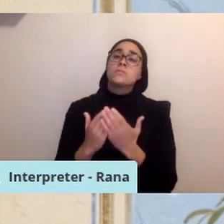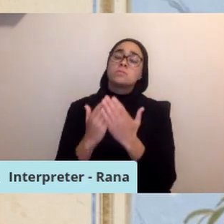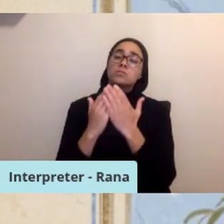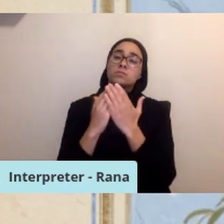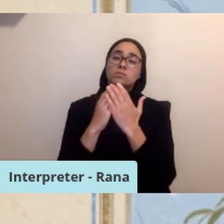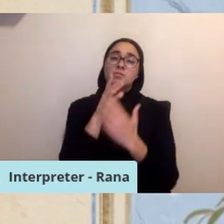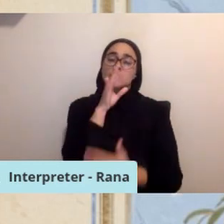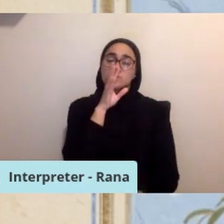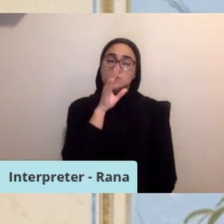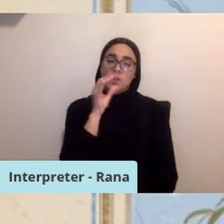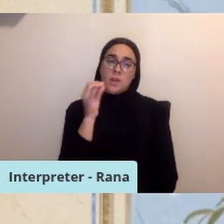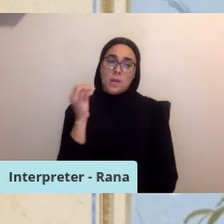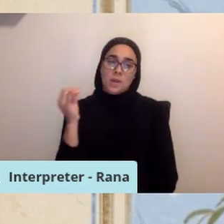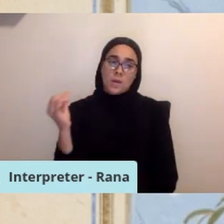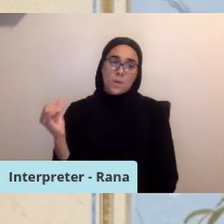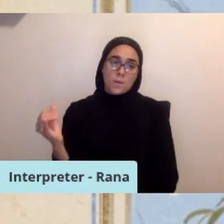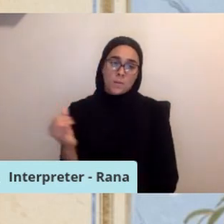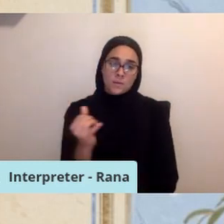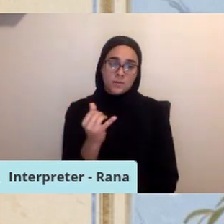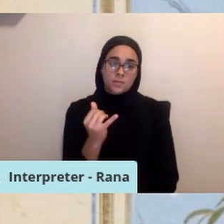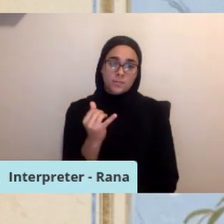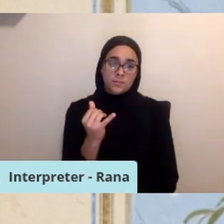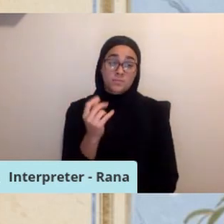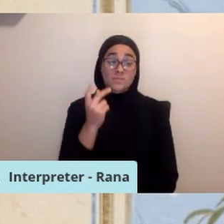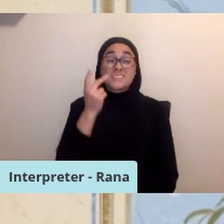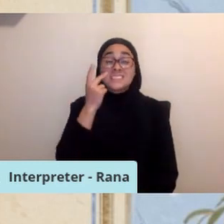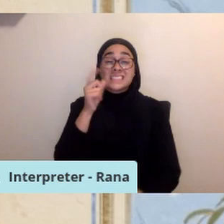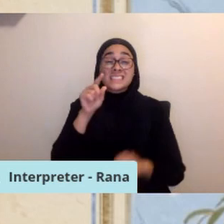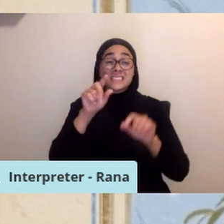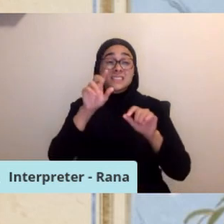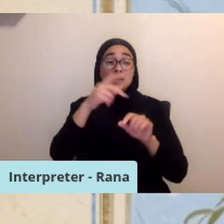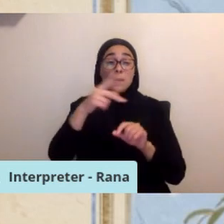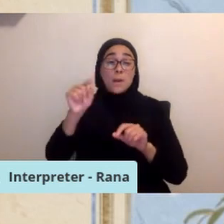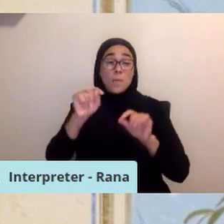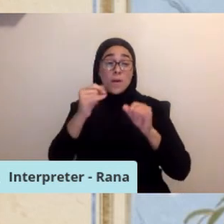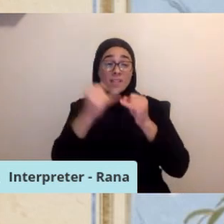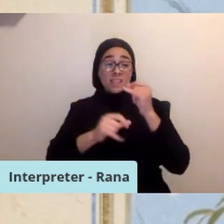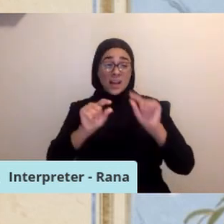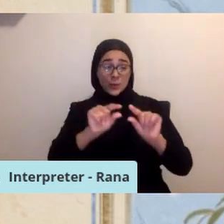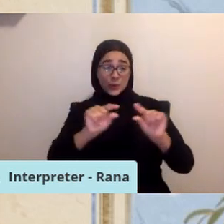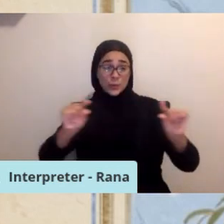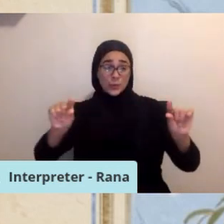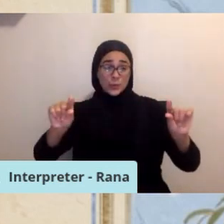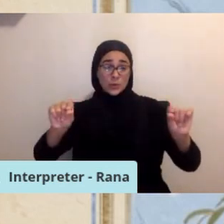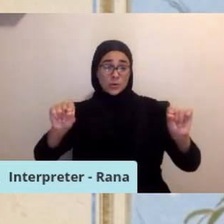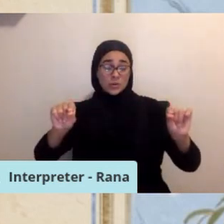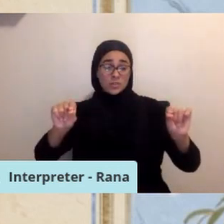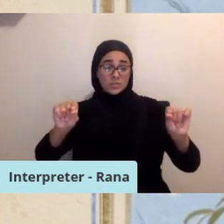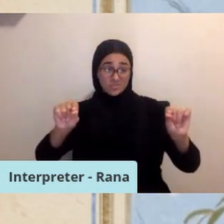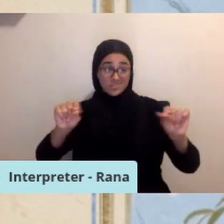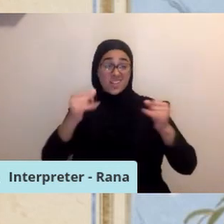Wadud, Ya Rahman, Ya Rahim, show me the way.